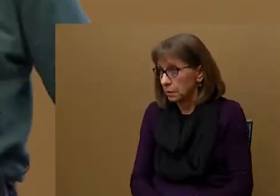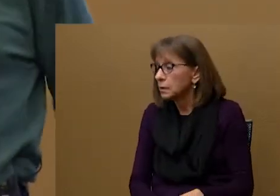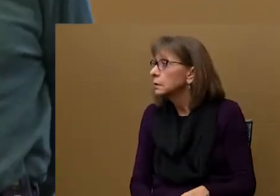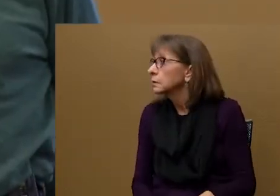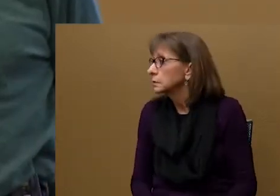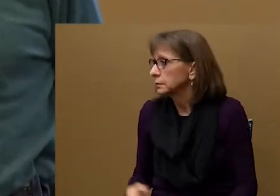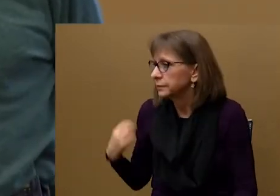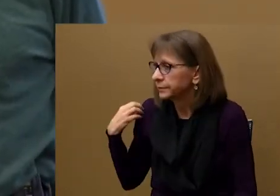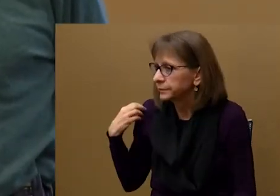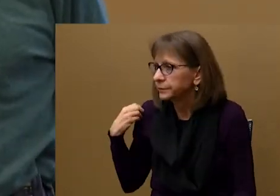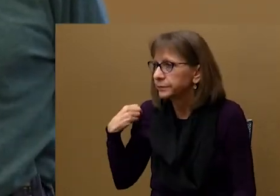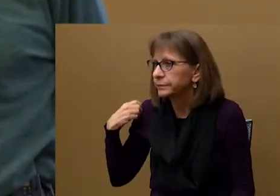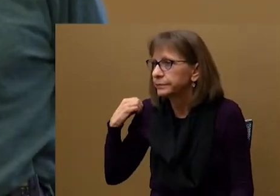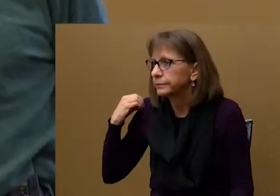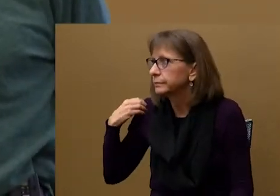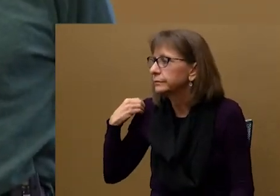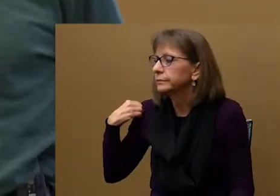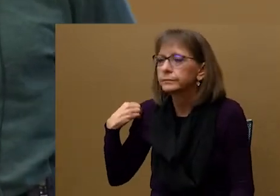disagree.